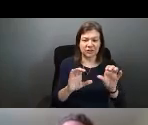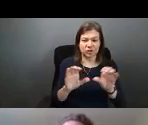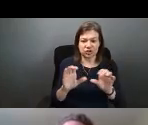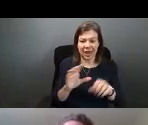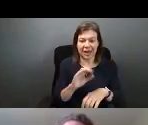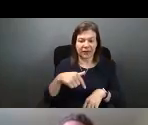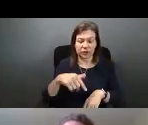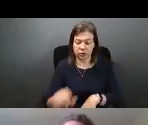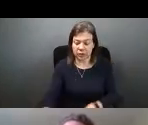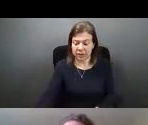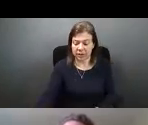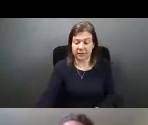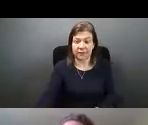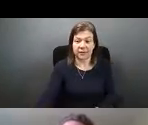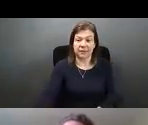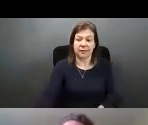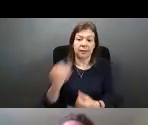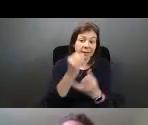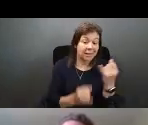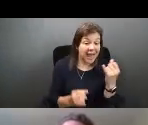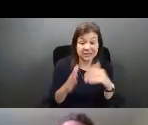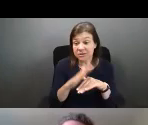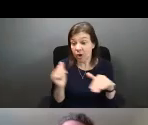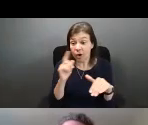Q&A box. Last call, any questions?